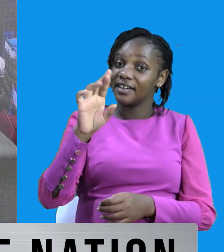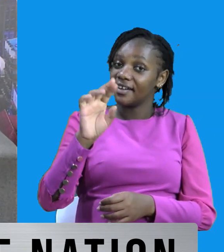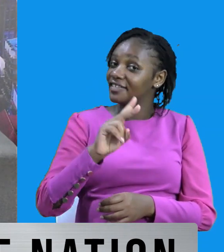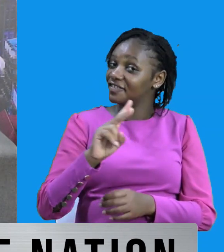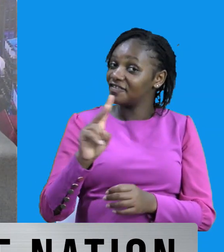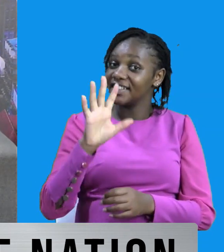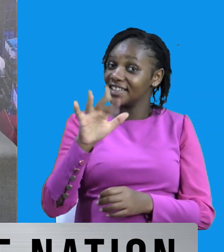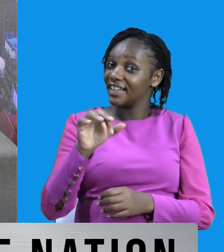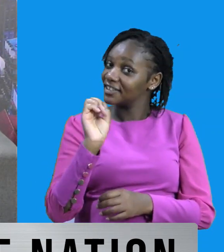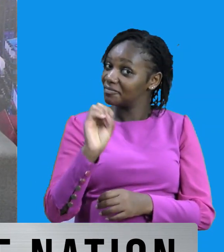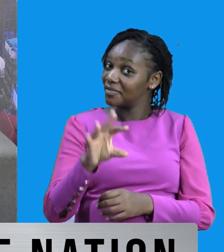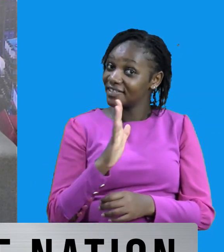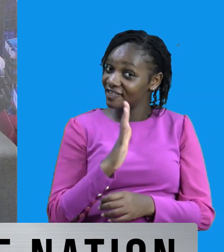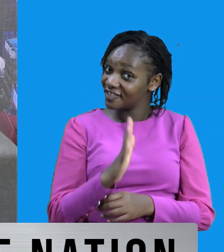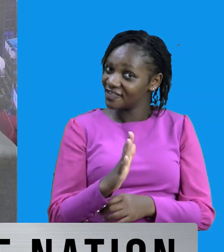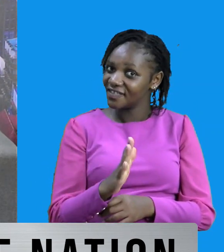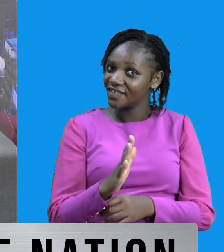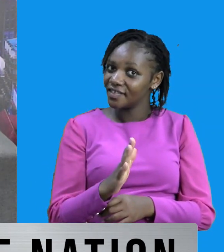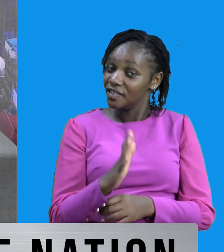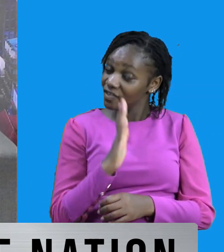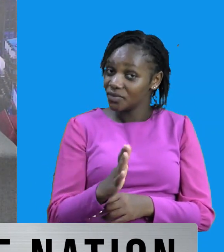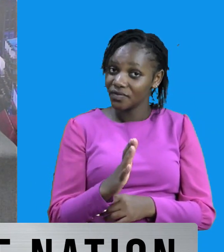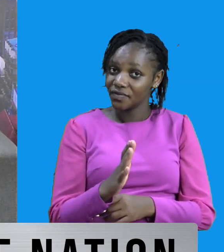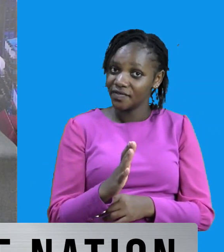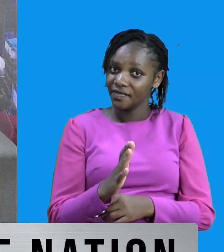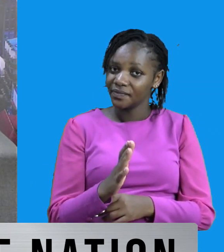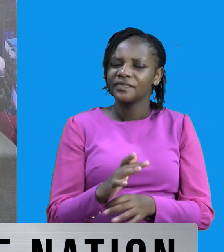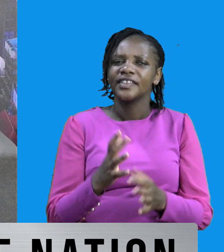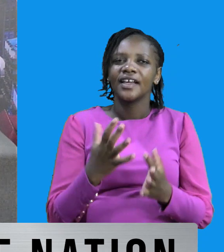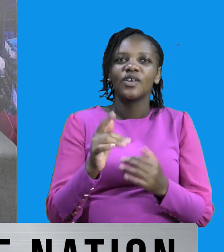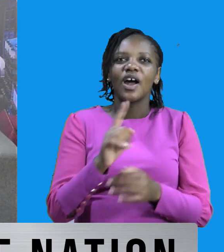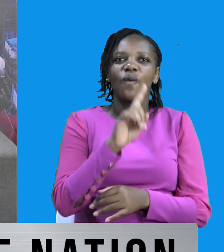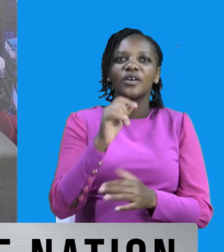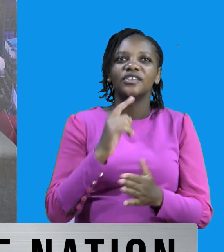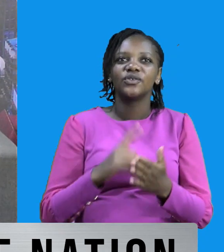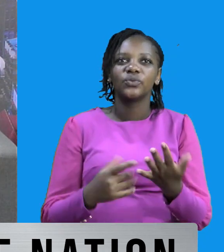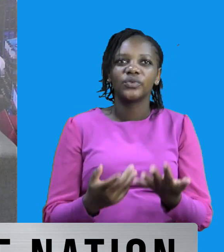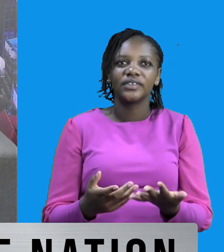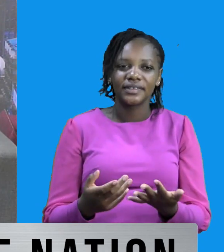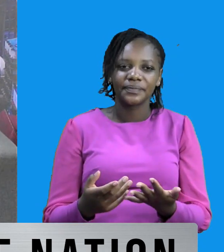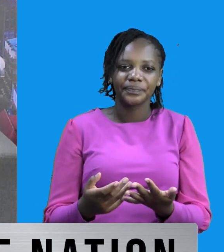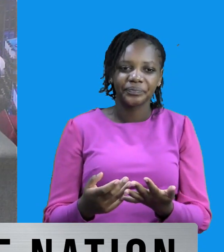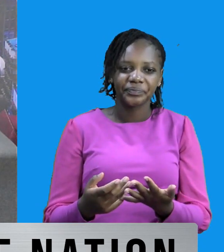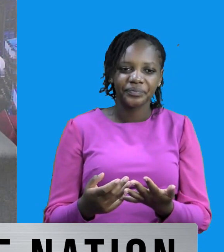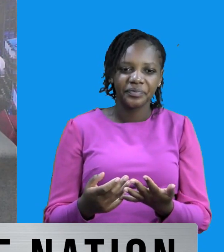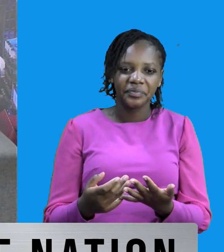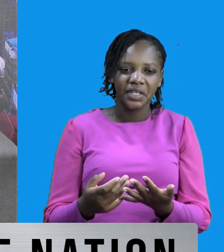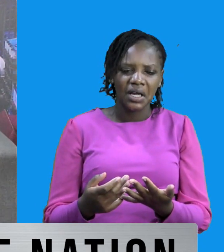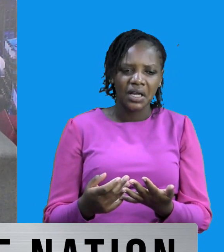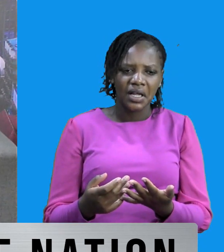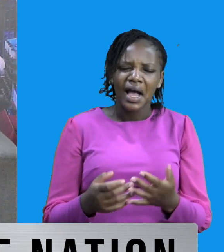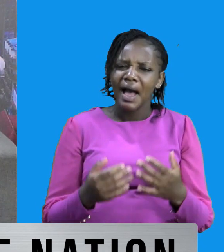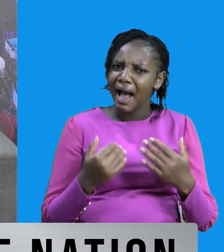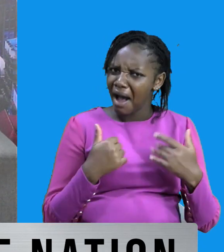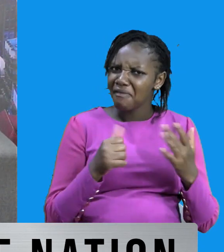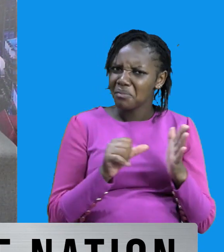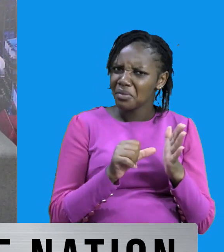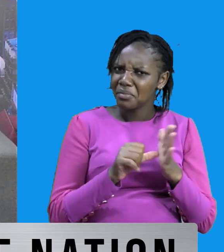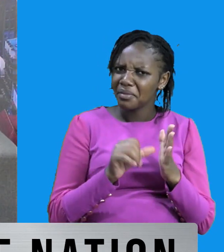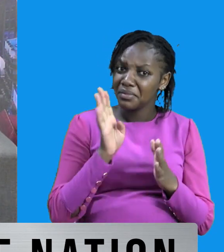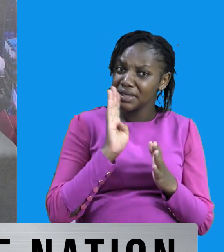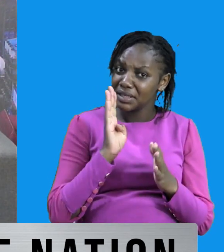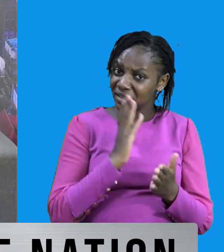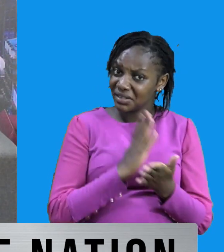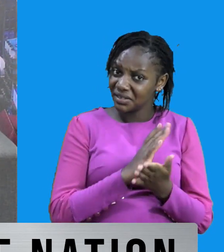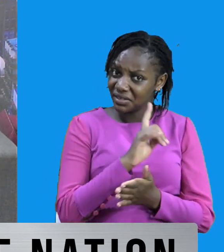It's going to cost us even more to go into debt. So the question is this, did we really have a problem of debt? And if we have the